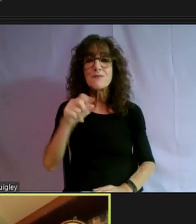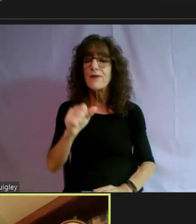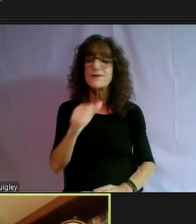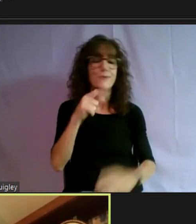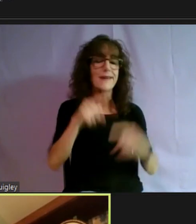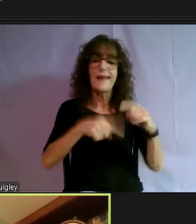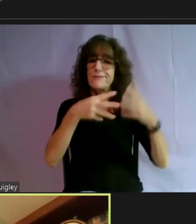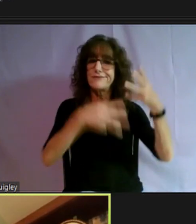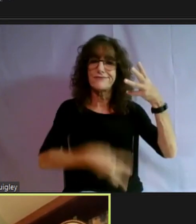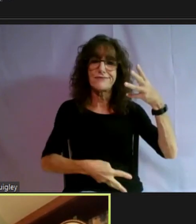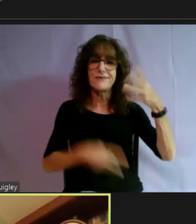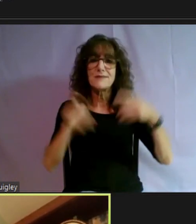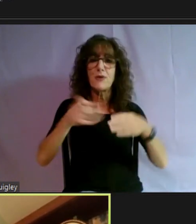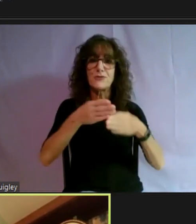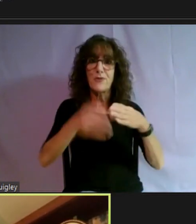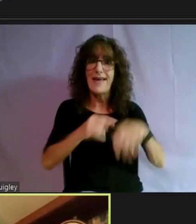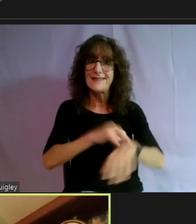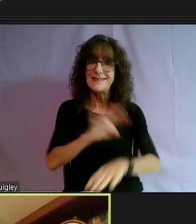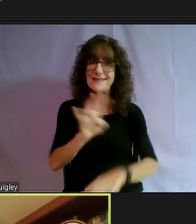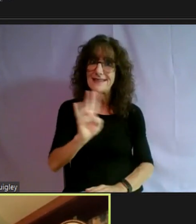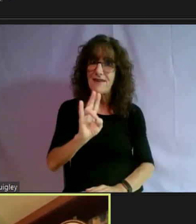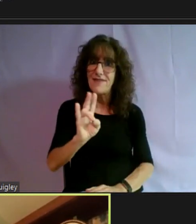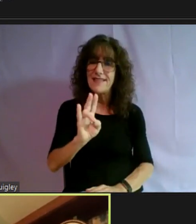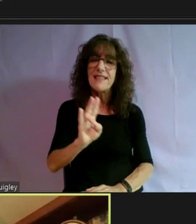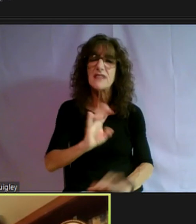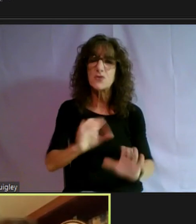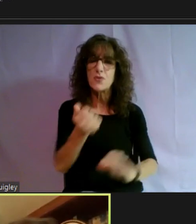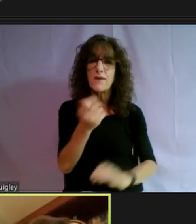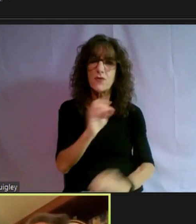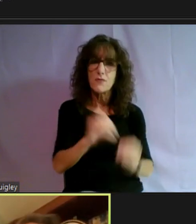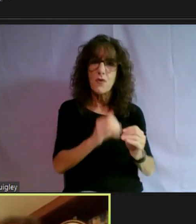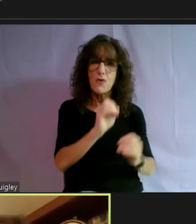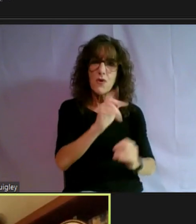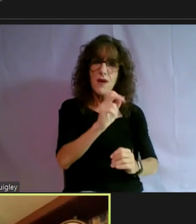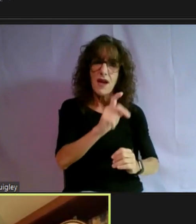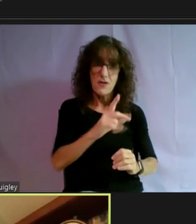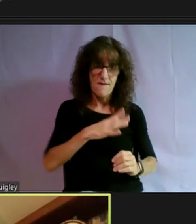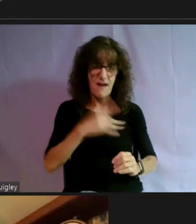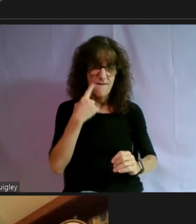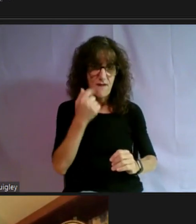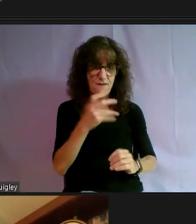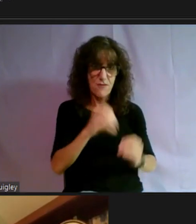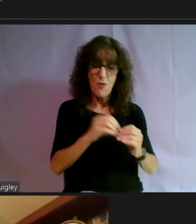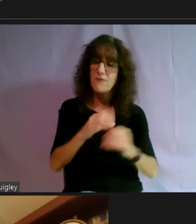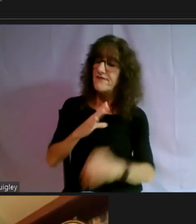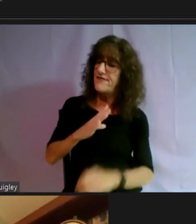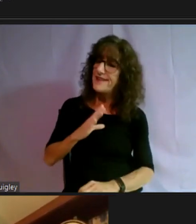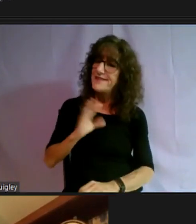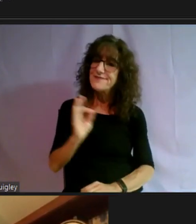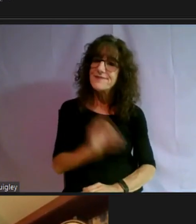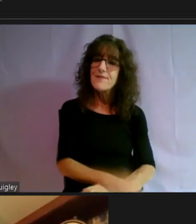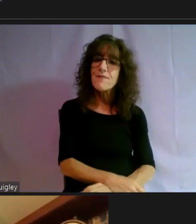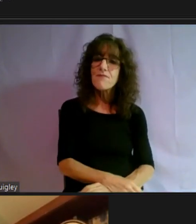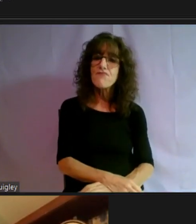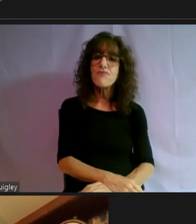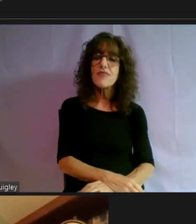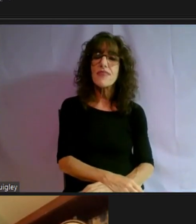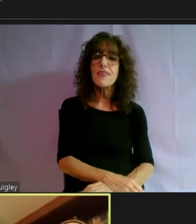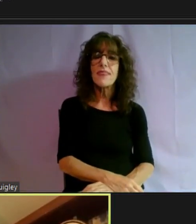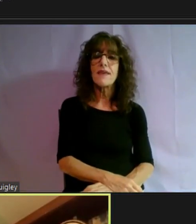through all this stuff. We were supposed to end at 7, weren't we? Let's do a few more, though, okay? You good for a few more? I'm fine. All